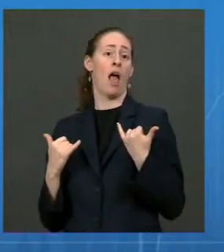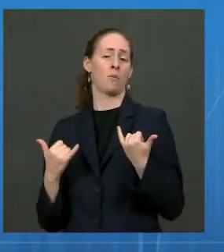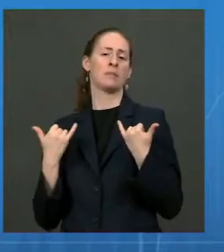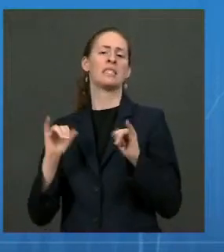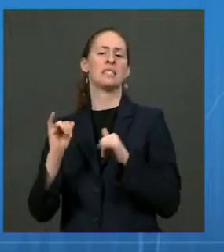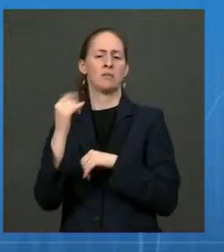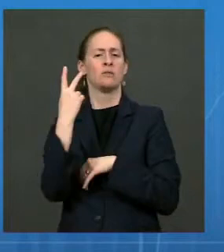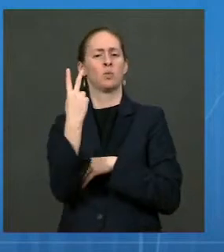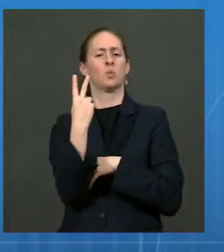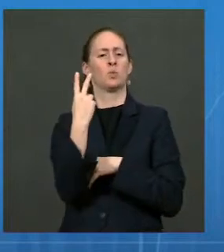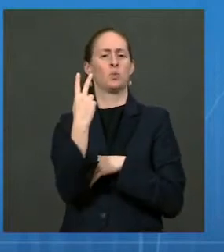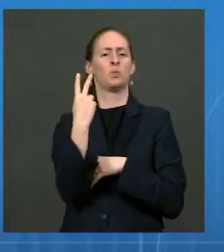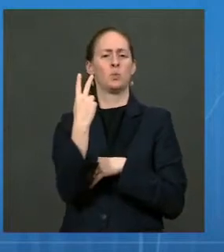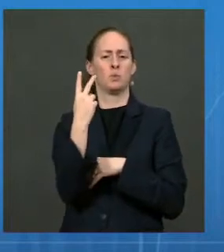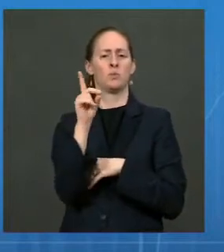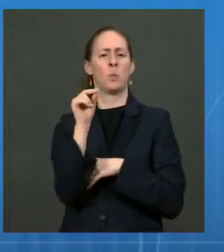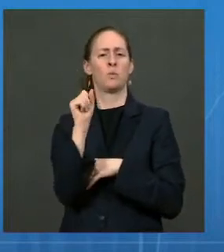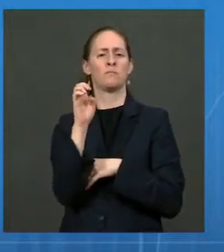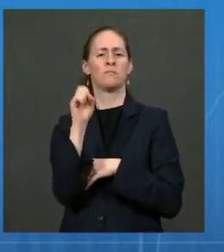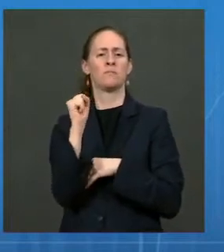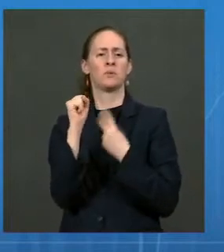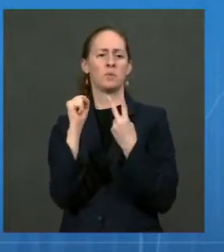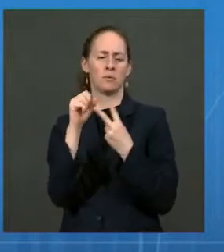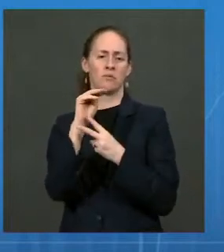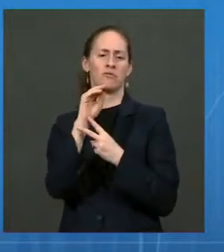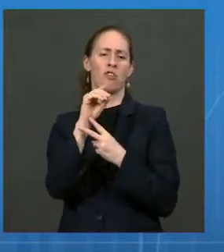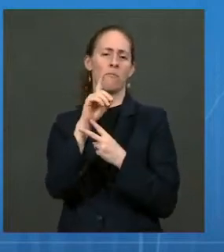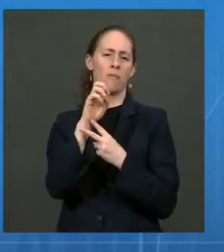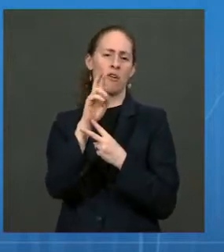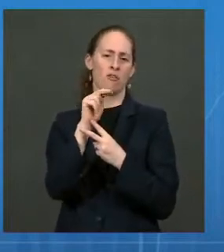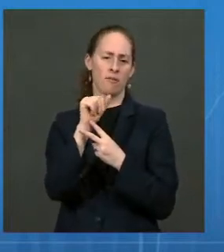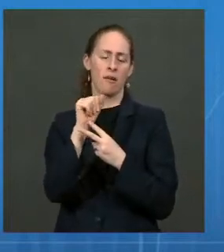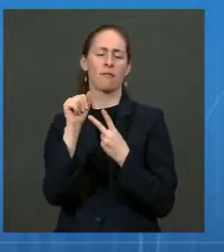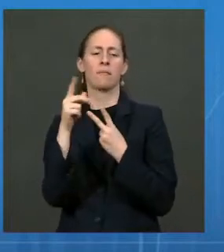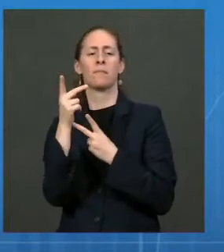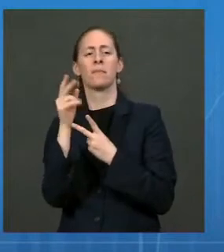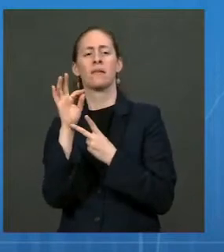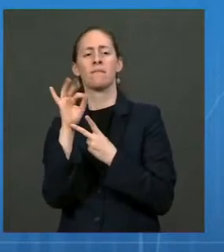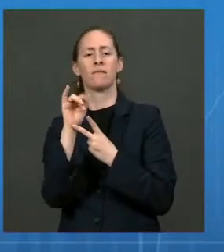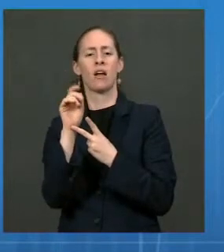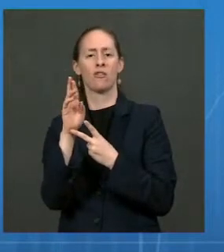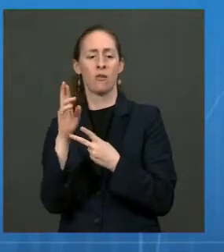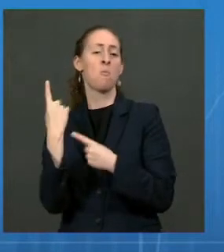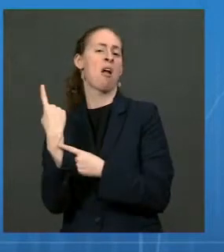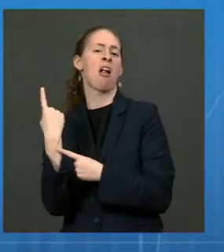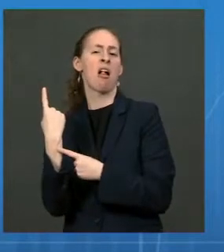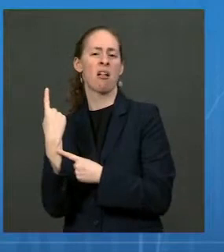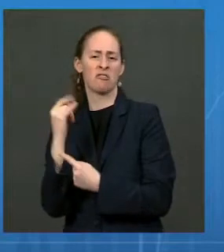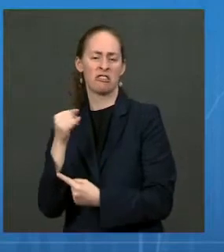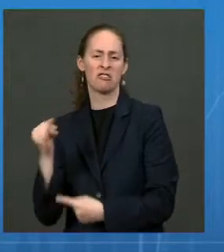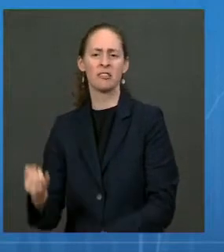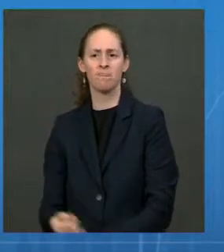Pfizer vaccine, as well as 1 dose of a J&J vaccine. Thank you. Next question.